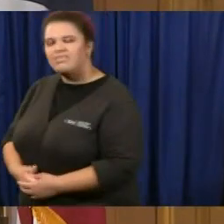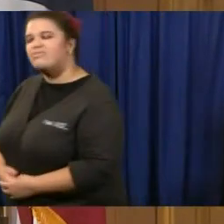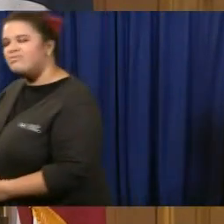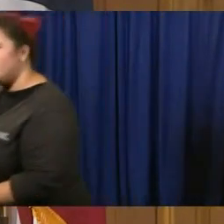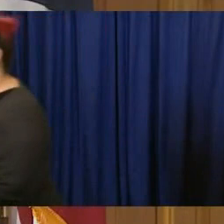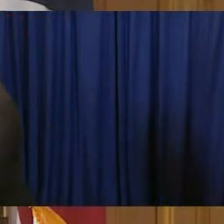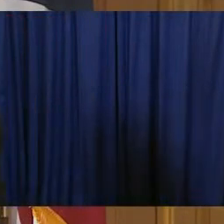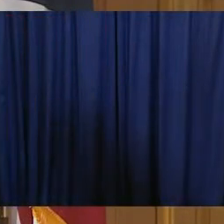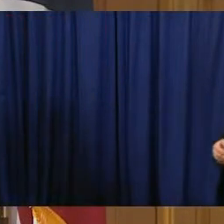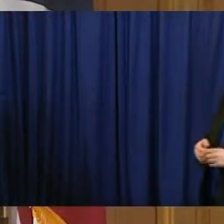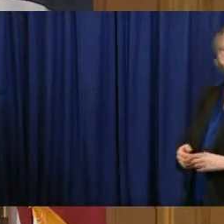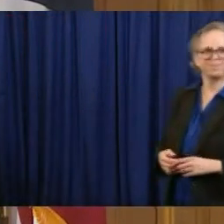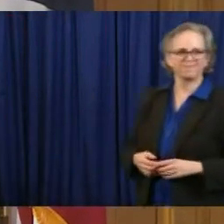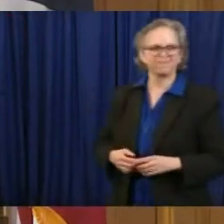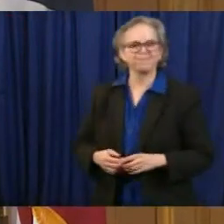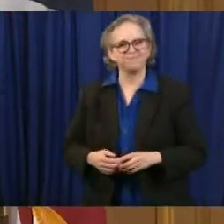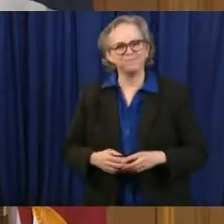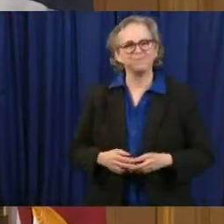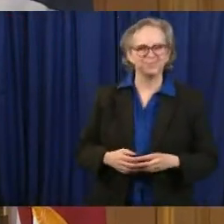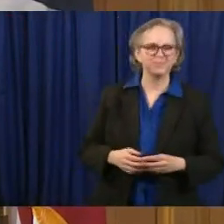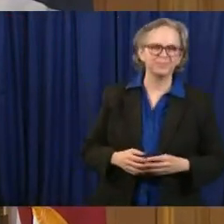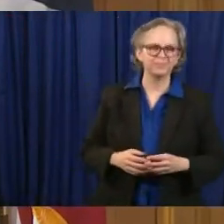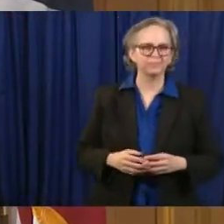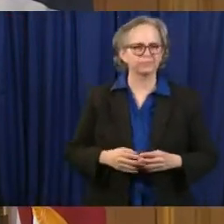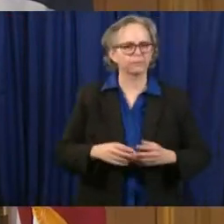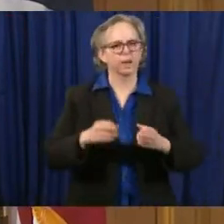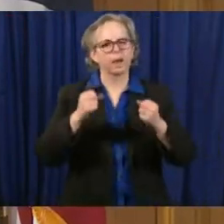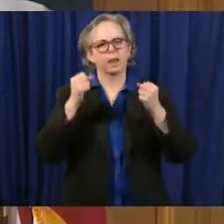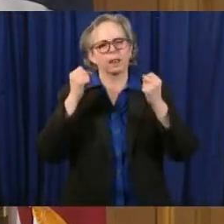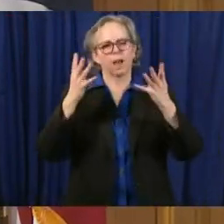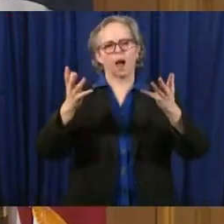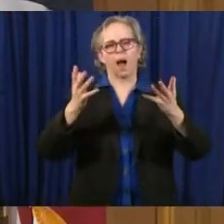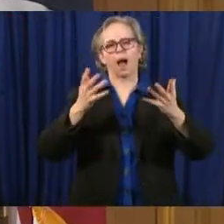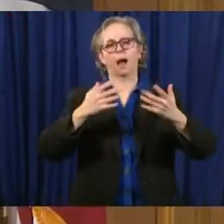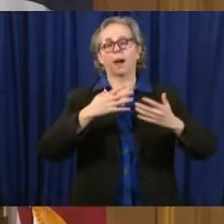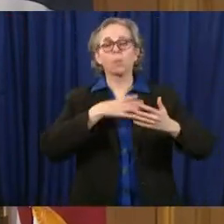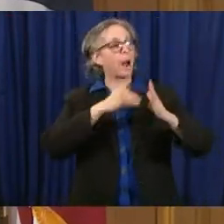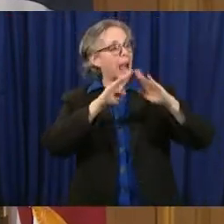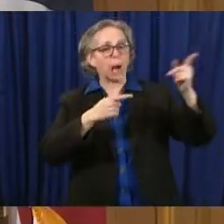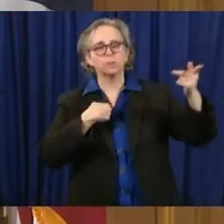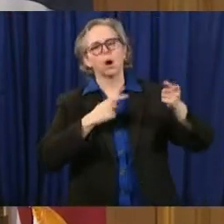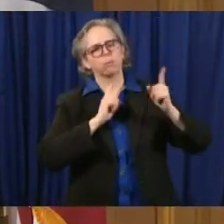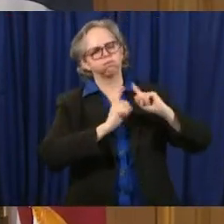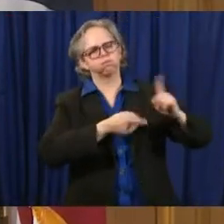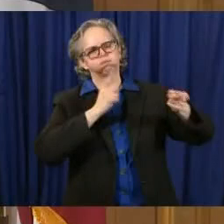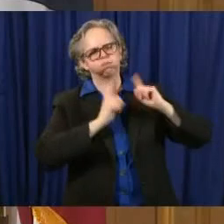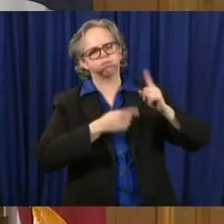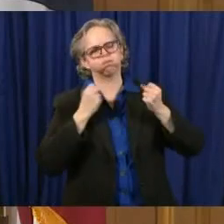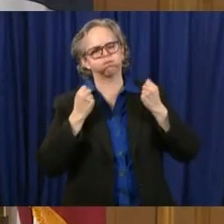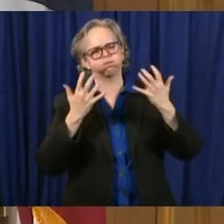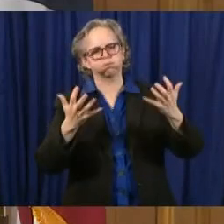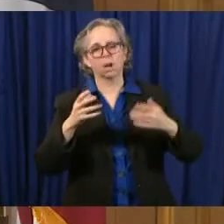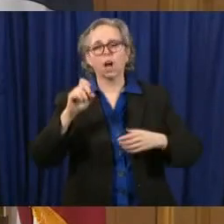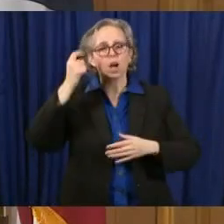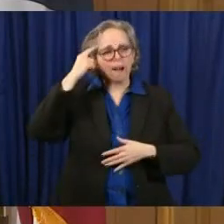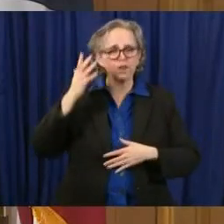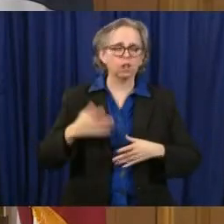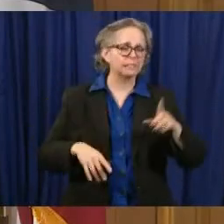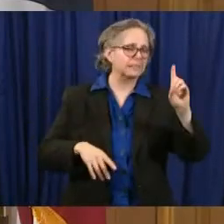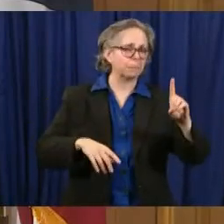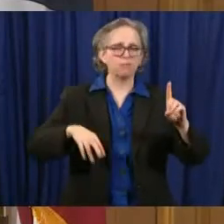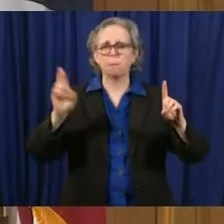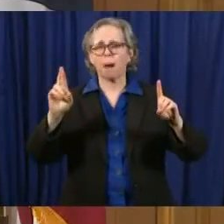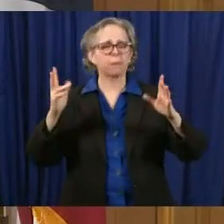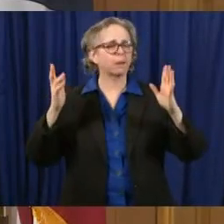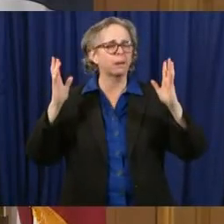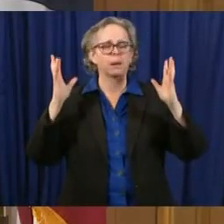conversation with the White House, with governors, Democrat and Republican governors, a lot of conversation. You know, if you could be on those